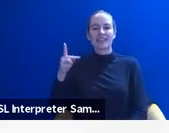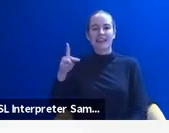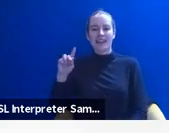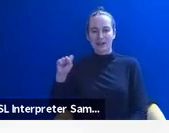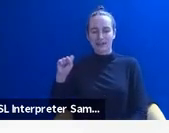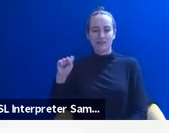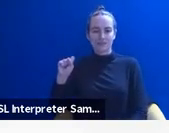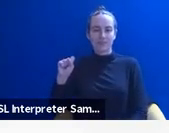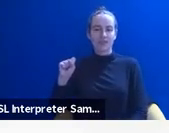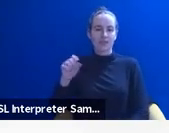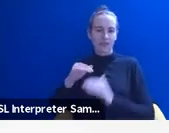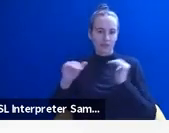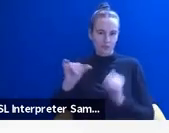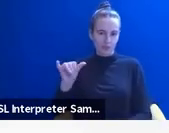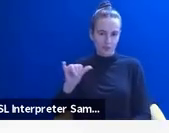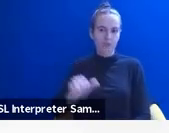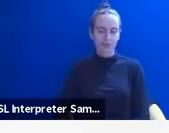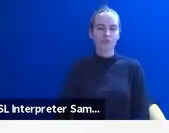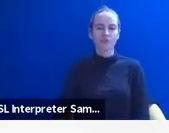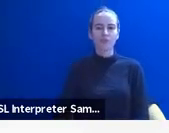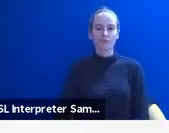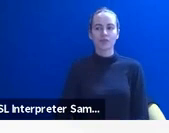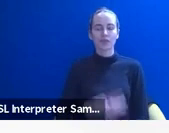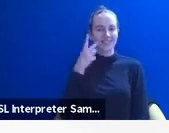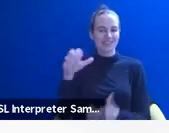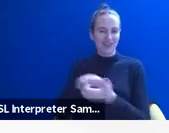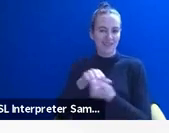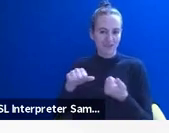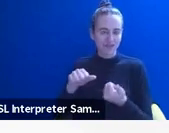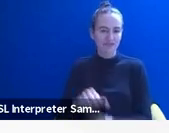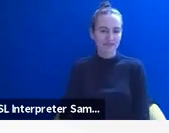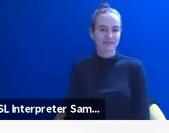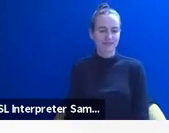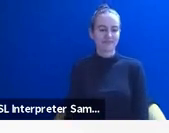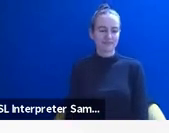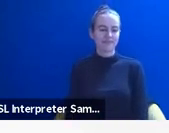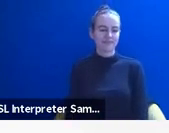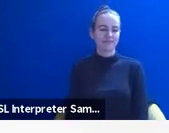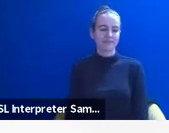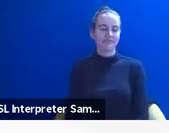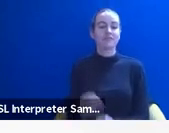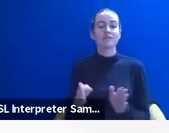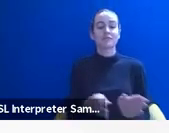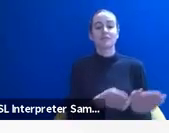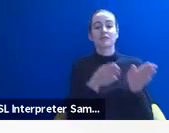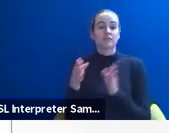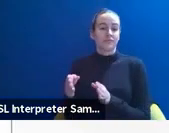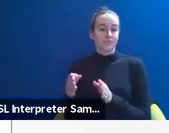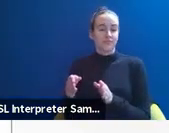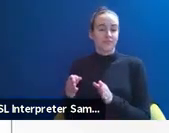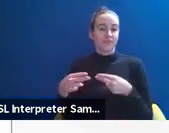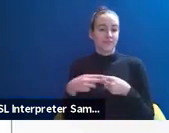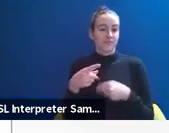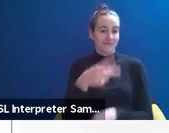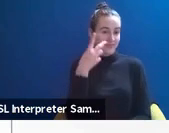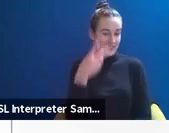or glutamate excitotoxicity, damaging those synapses. In the next slide, we can observe